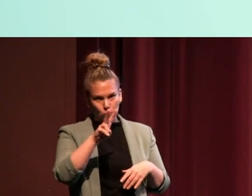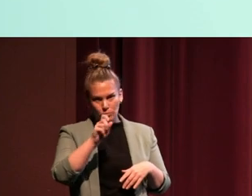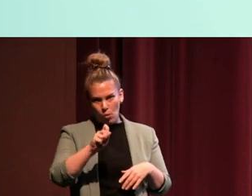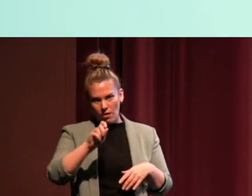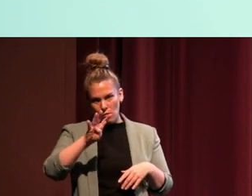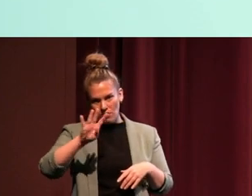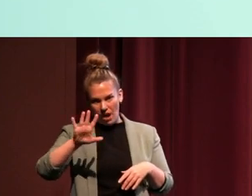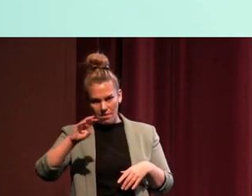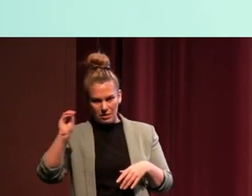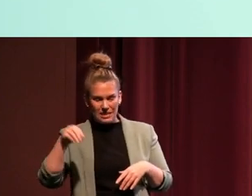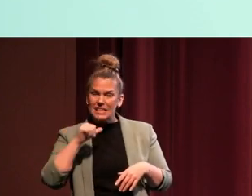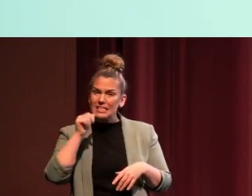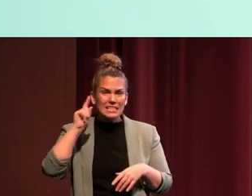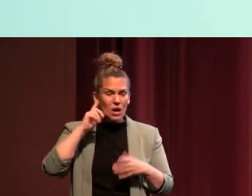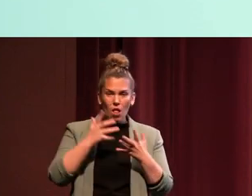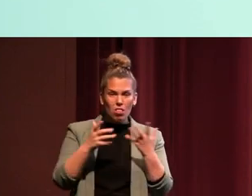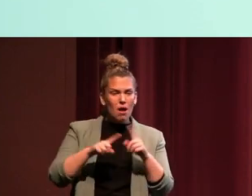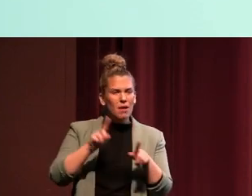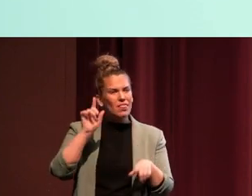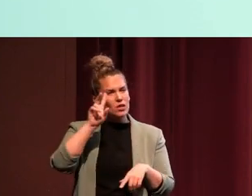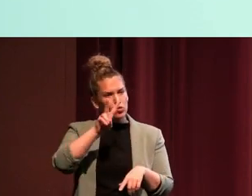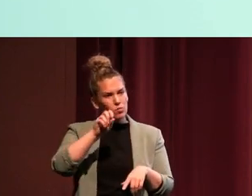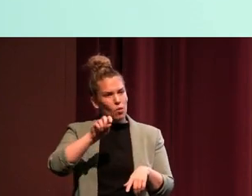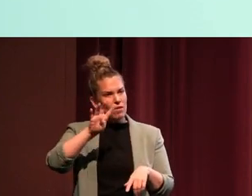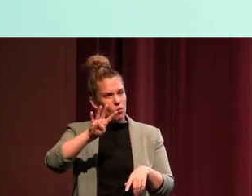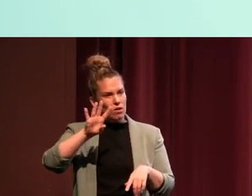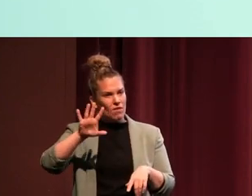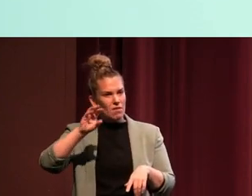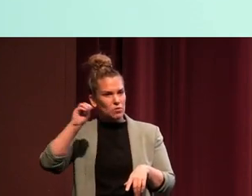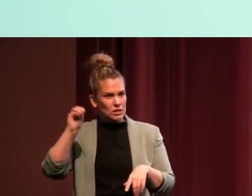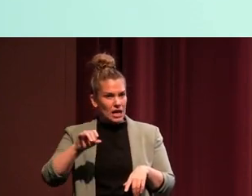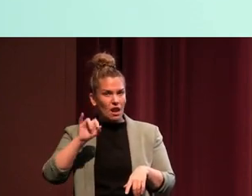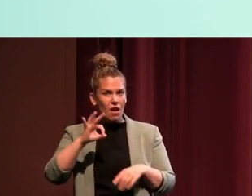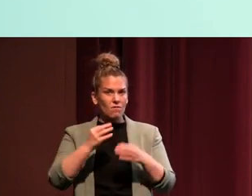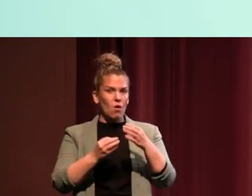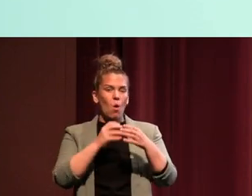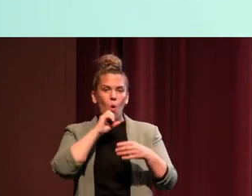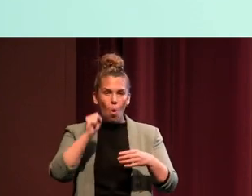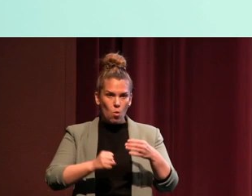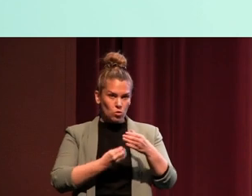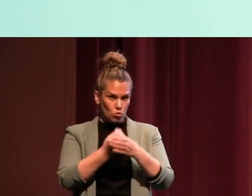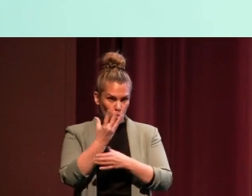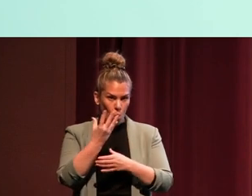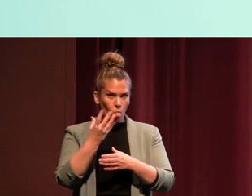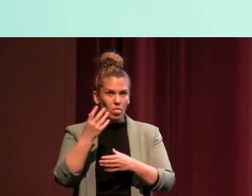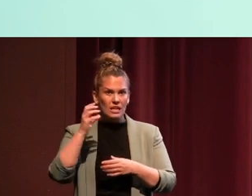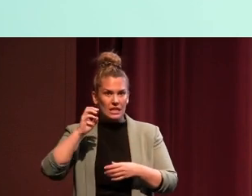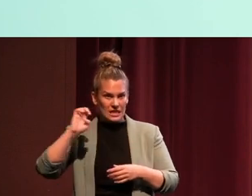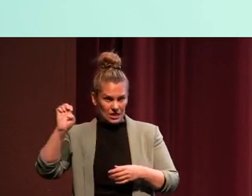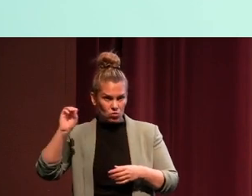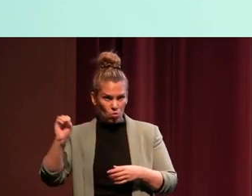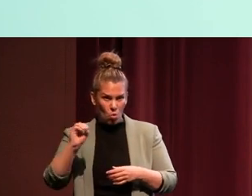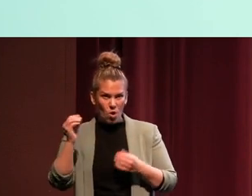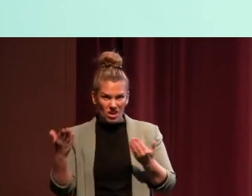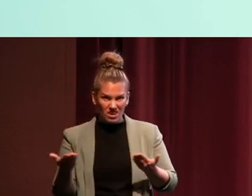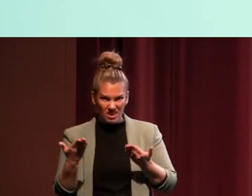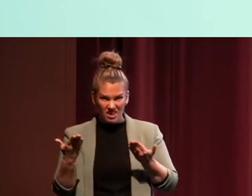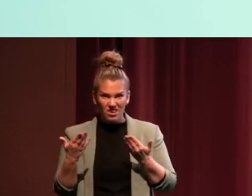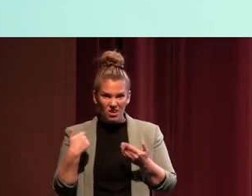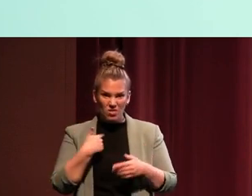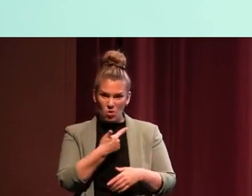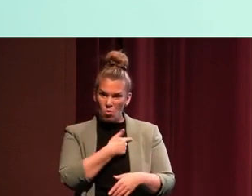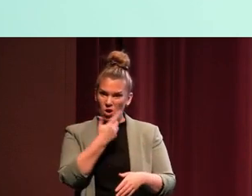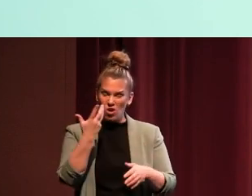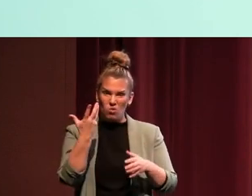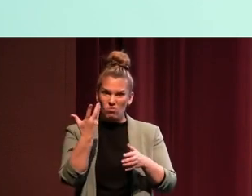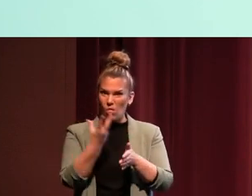lot, but that's 2.45% of the old growth in eastern Oregon, a year that we're losing. And that adds up pretty quickly.